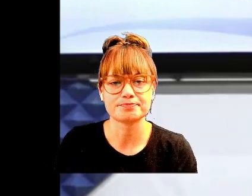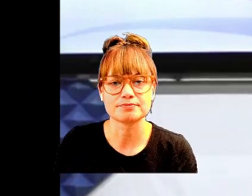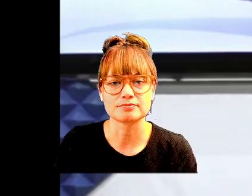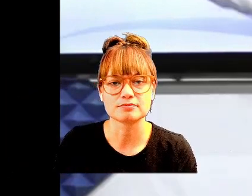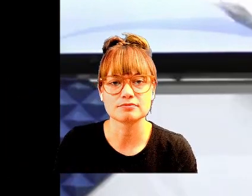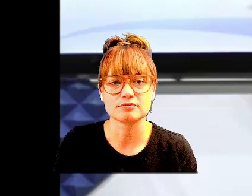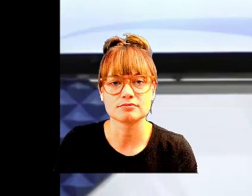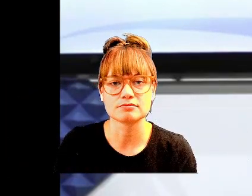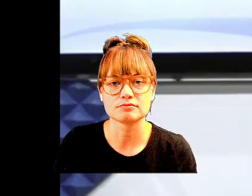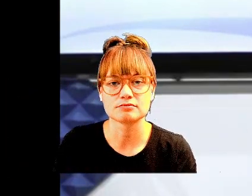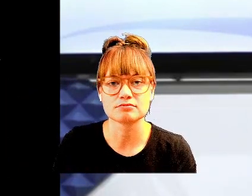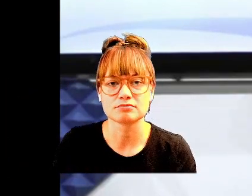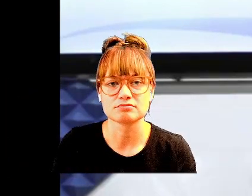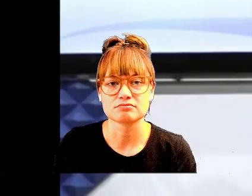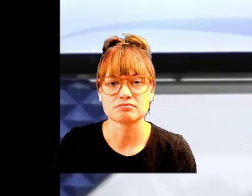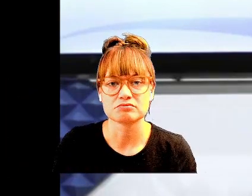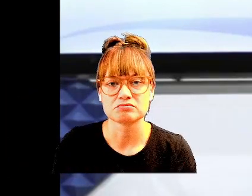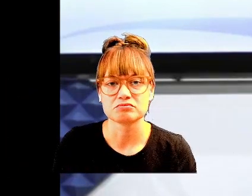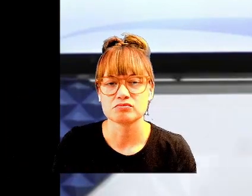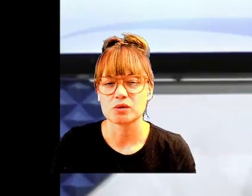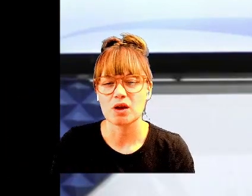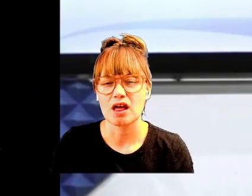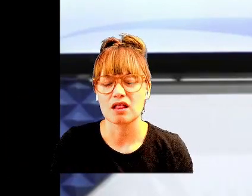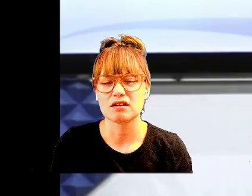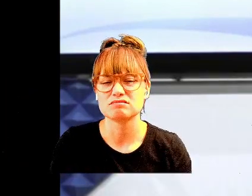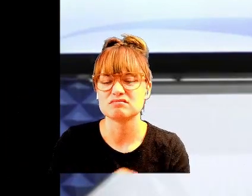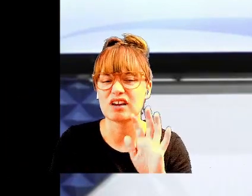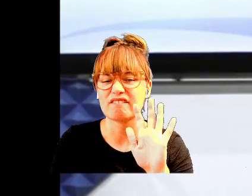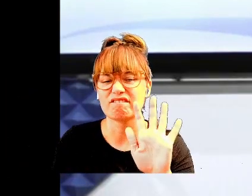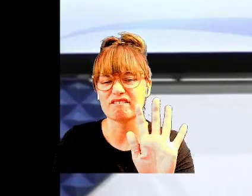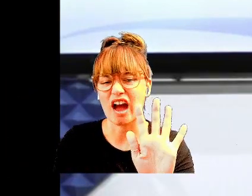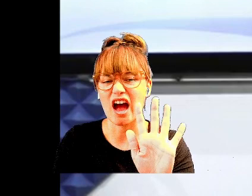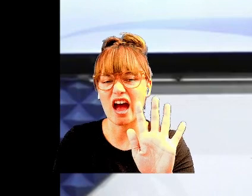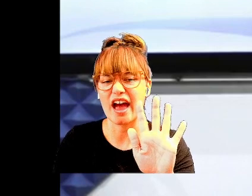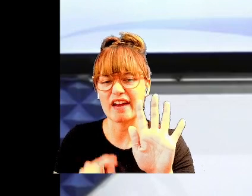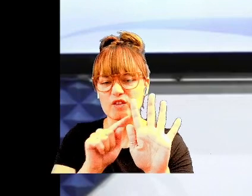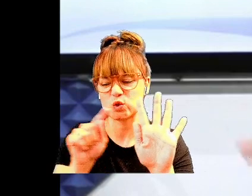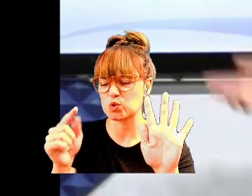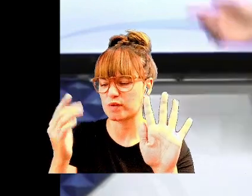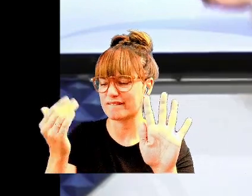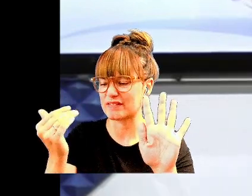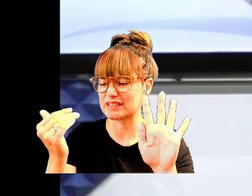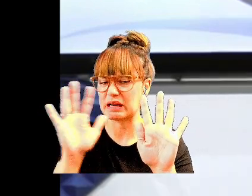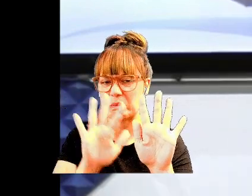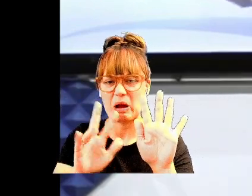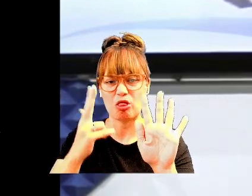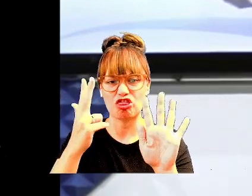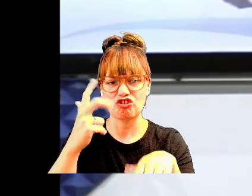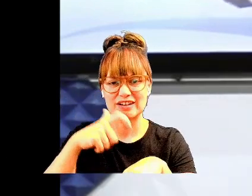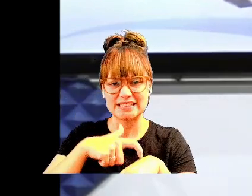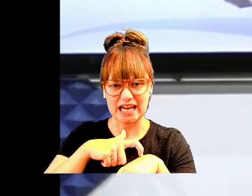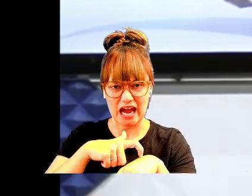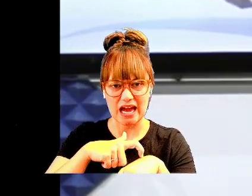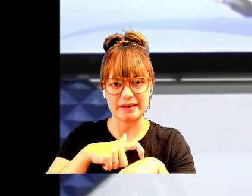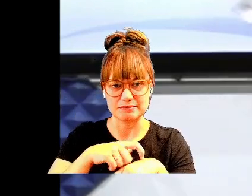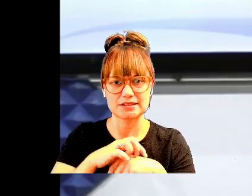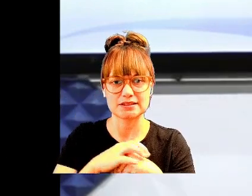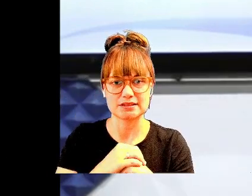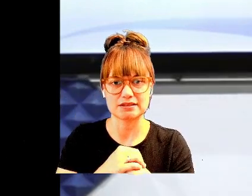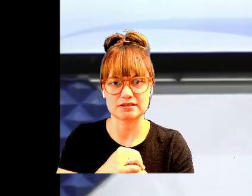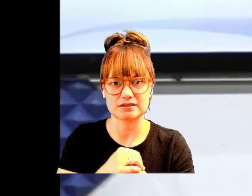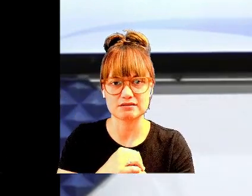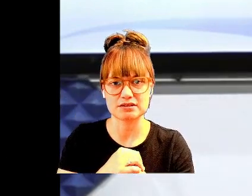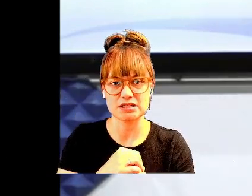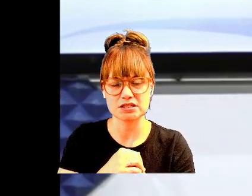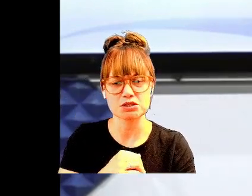Well, 5 goes into 15 about 3 times. So my guess is that 5.26 could